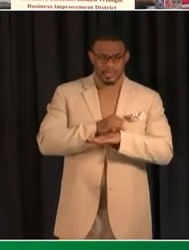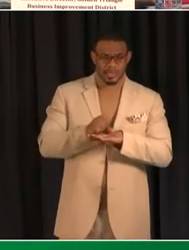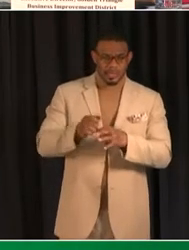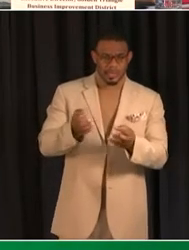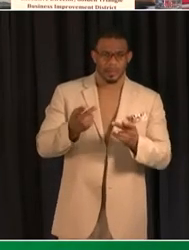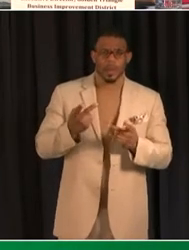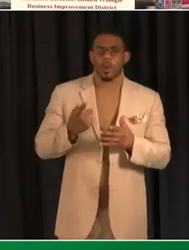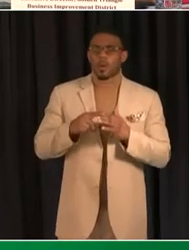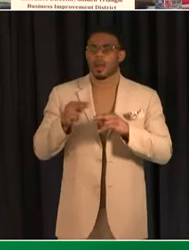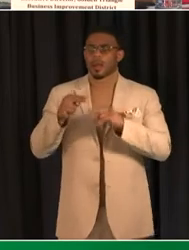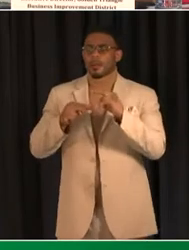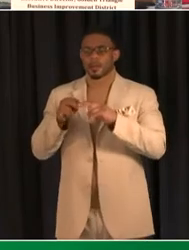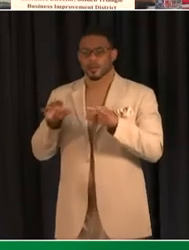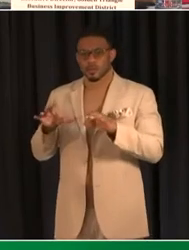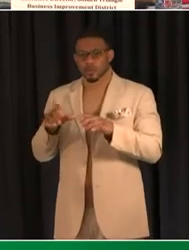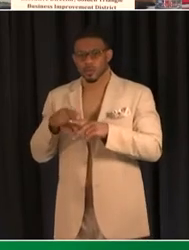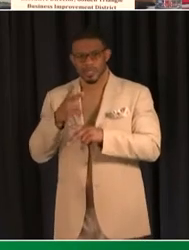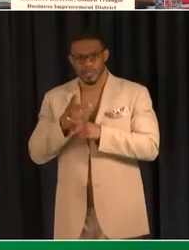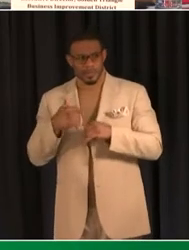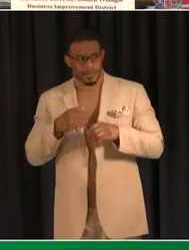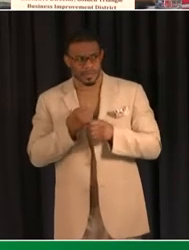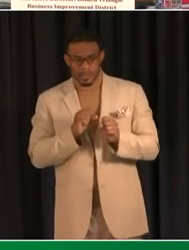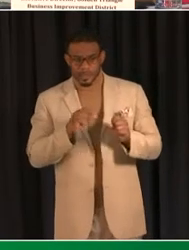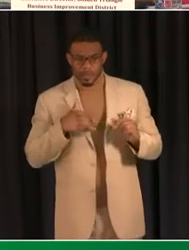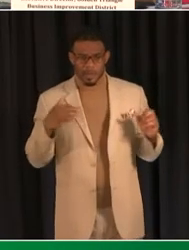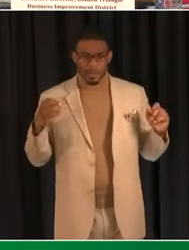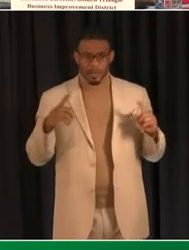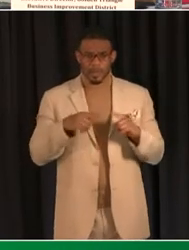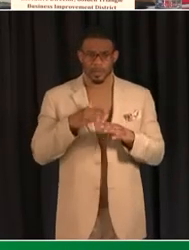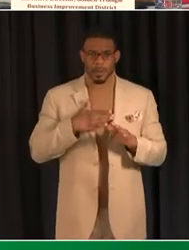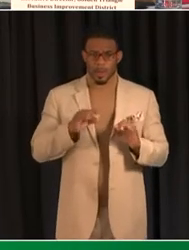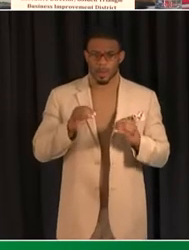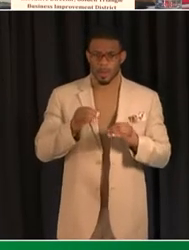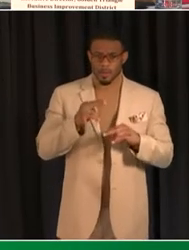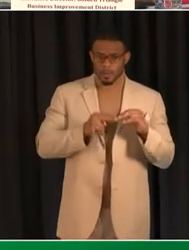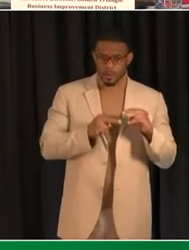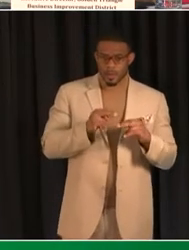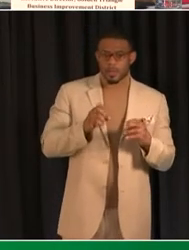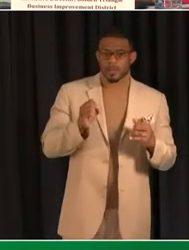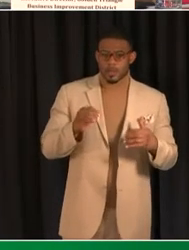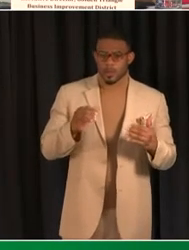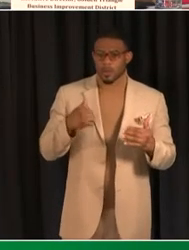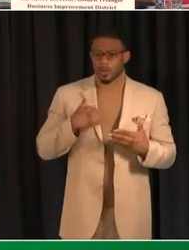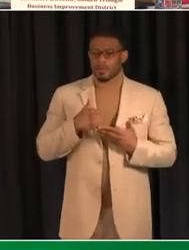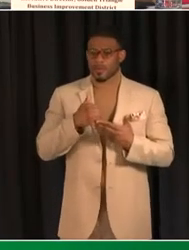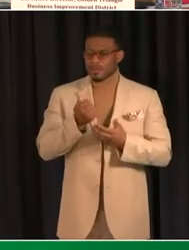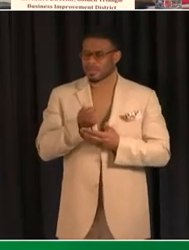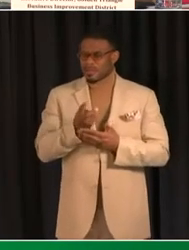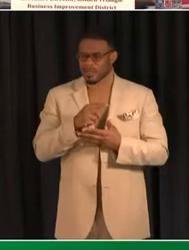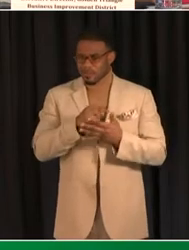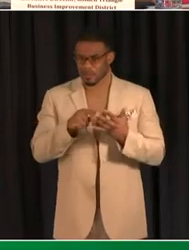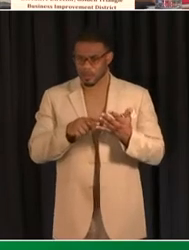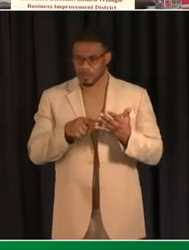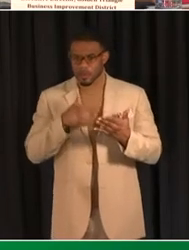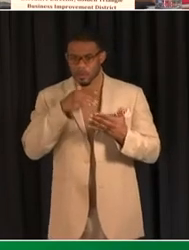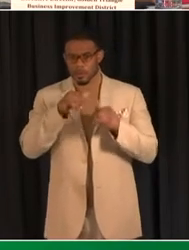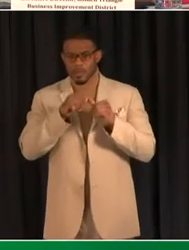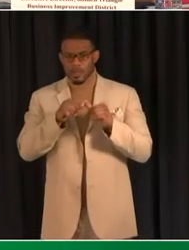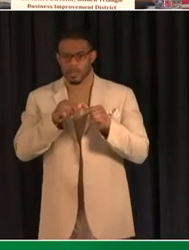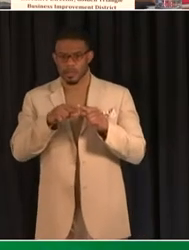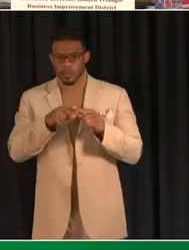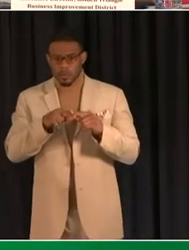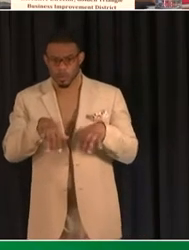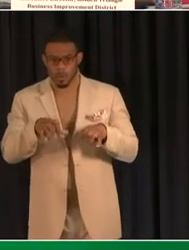a comeback? What are buildings doing to keep me safe when I go back to my office building? So we've held several of those, and